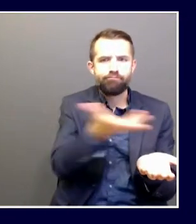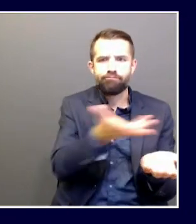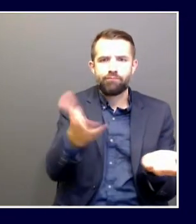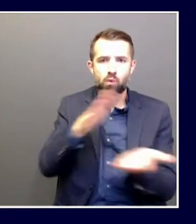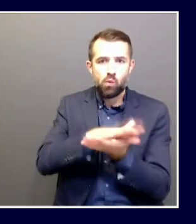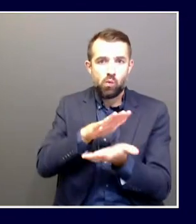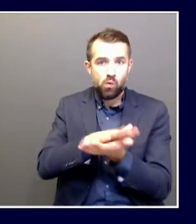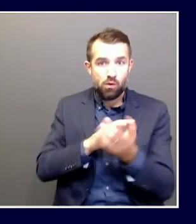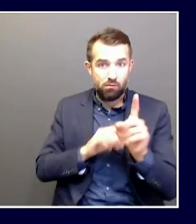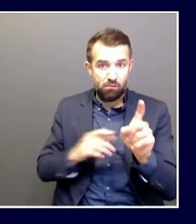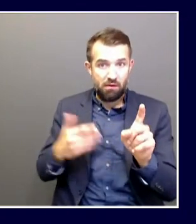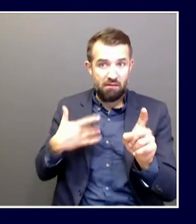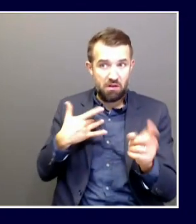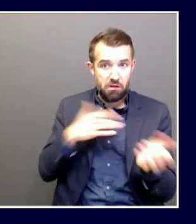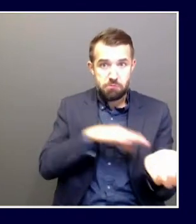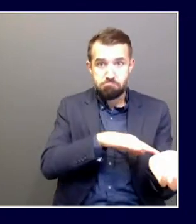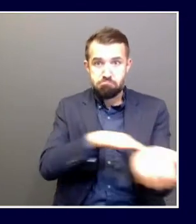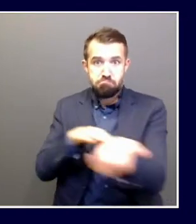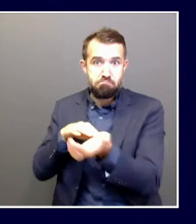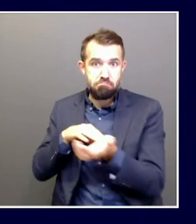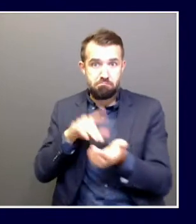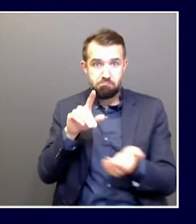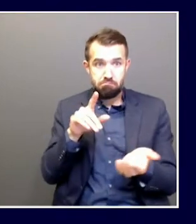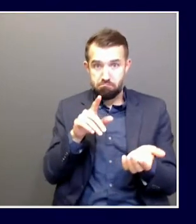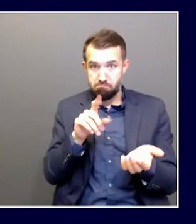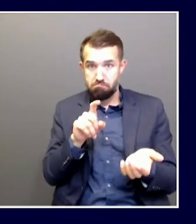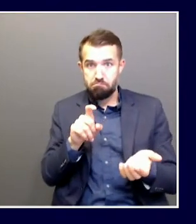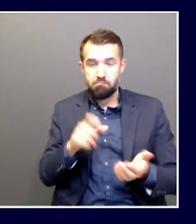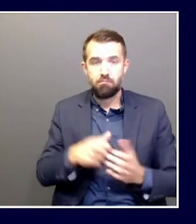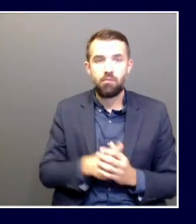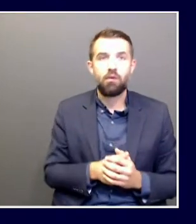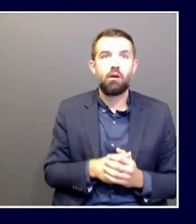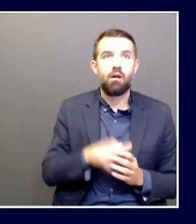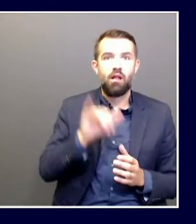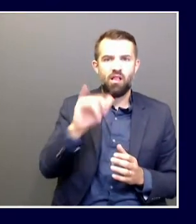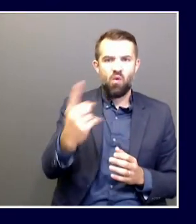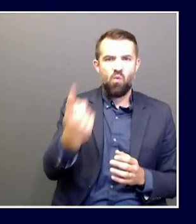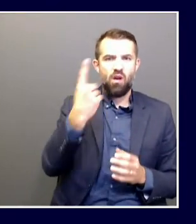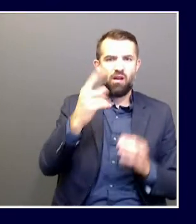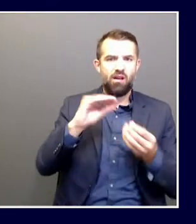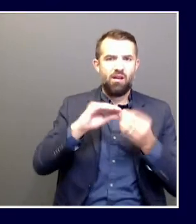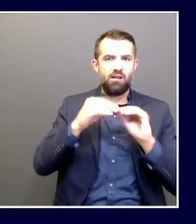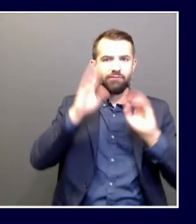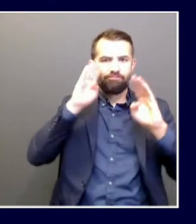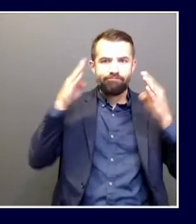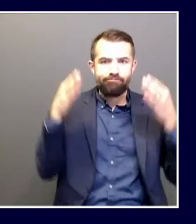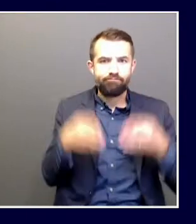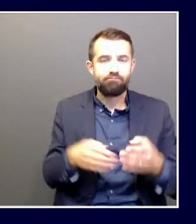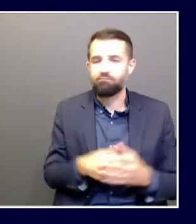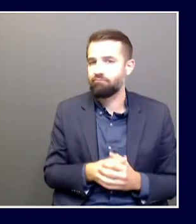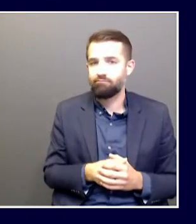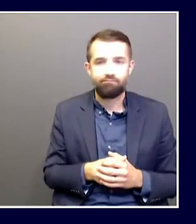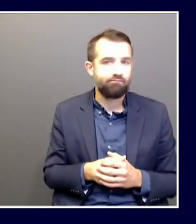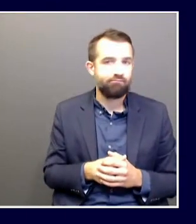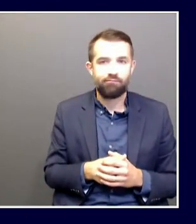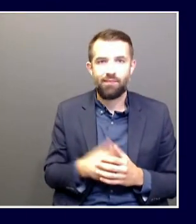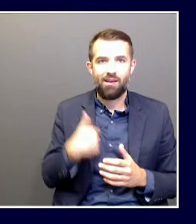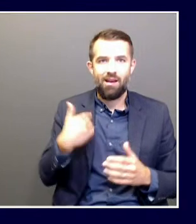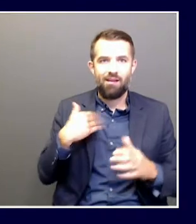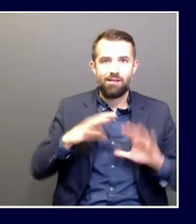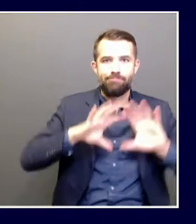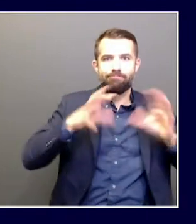with COVID-19 in schools. We have a whole team of school nurse coordinators who do work with schools on